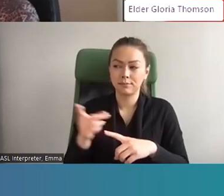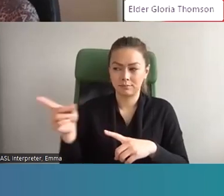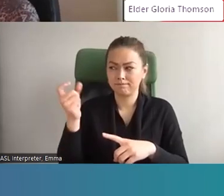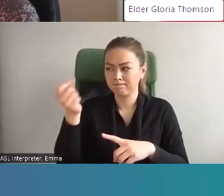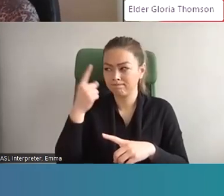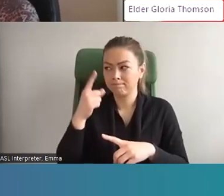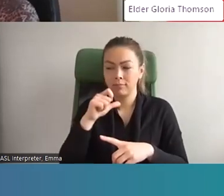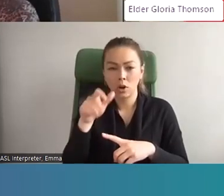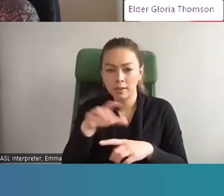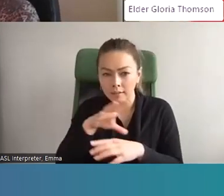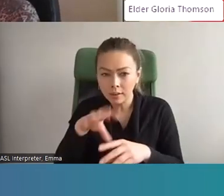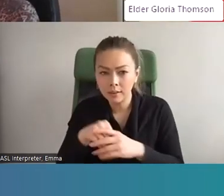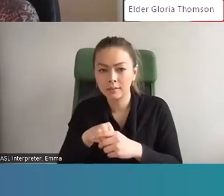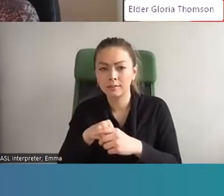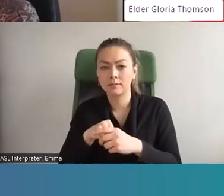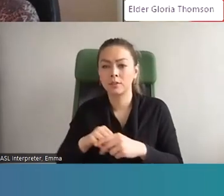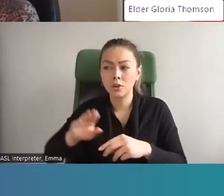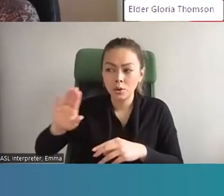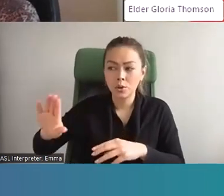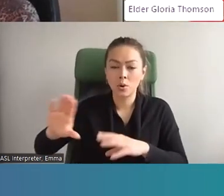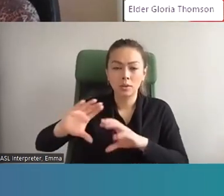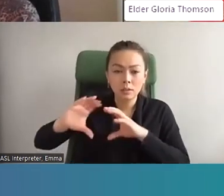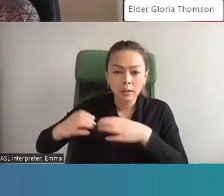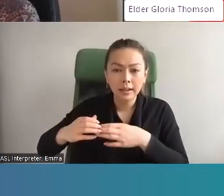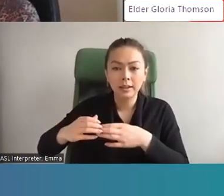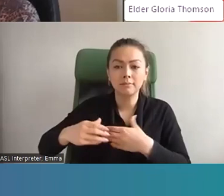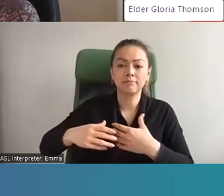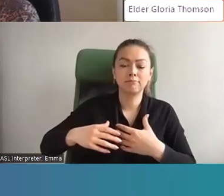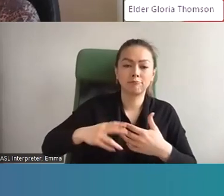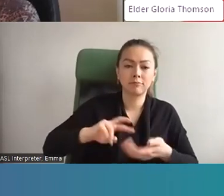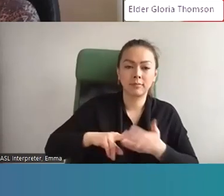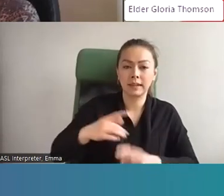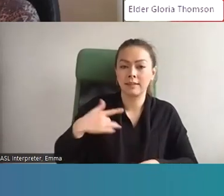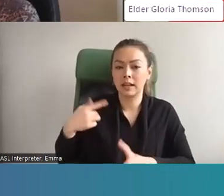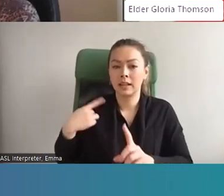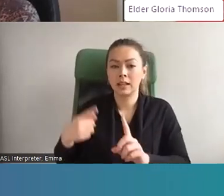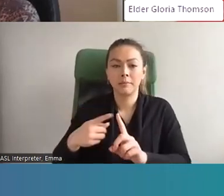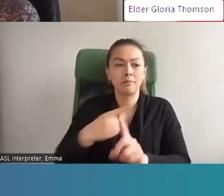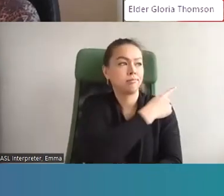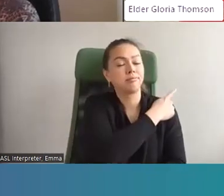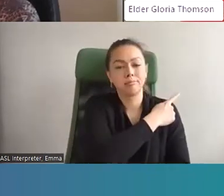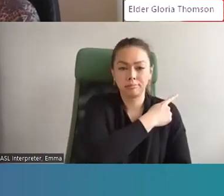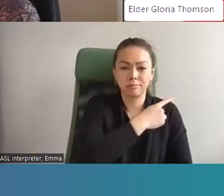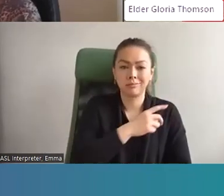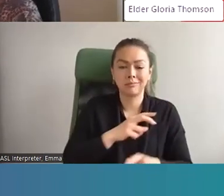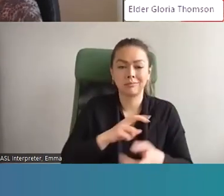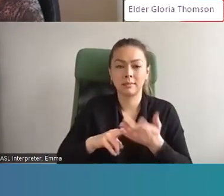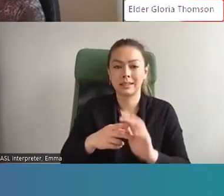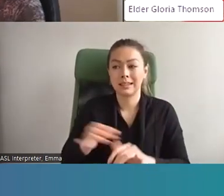being in your milieu. So here the Métis are really very spread